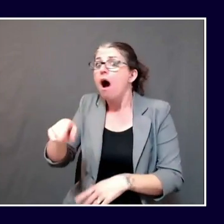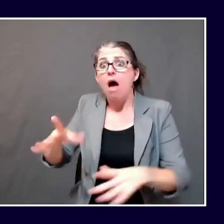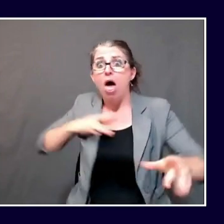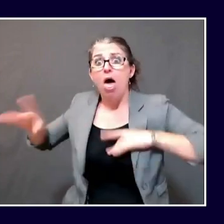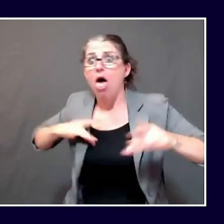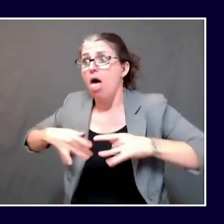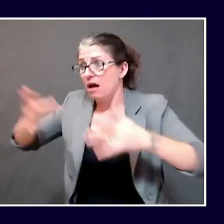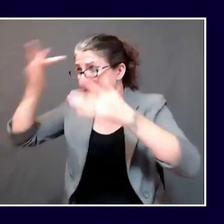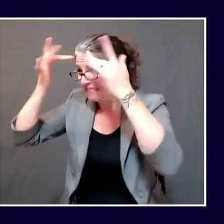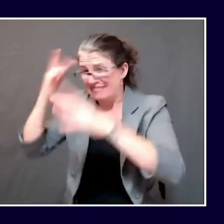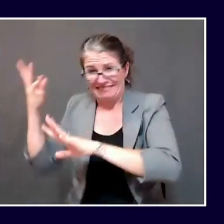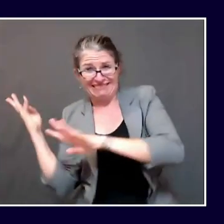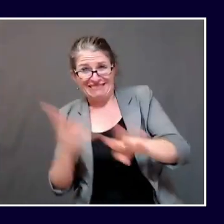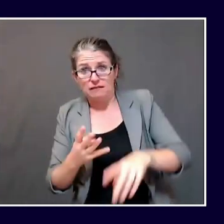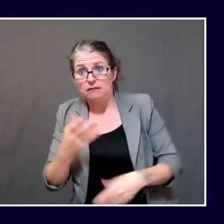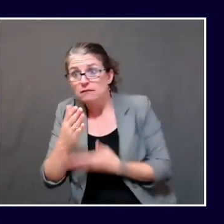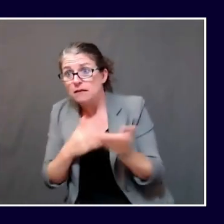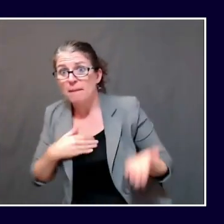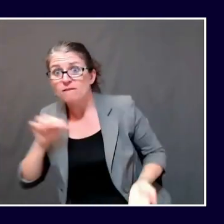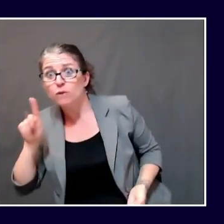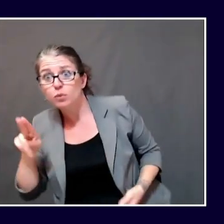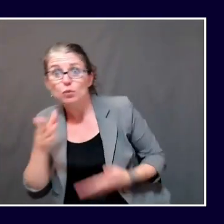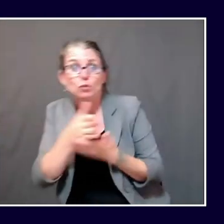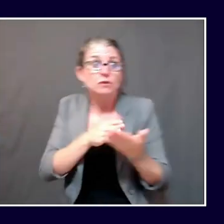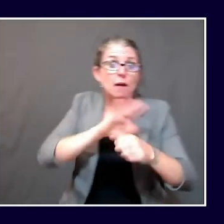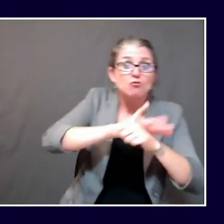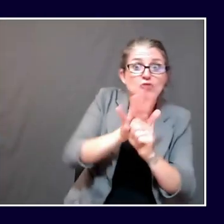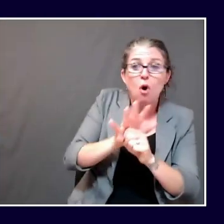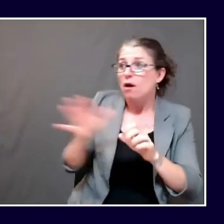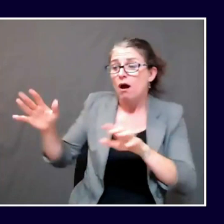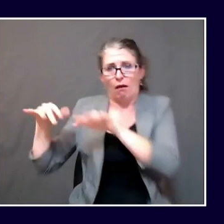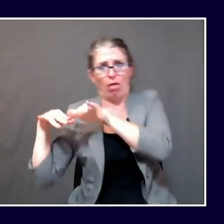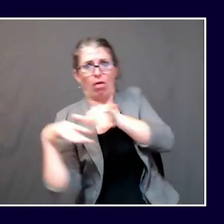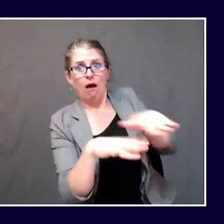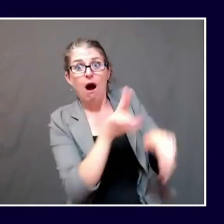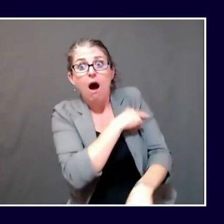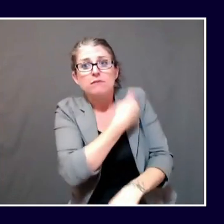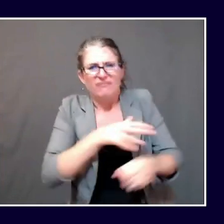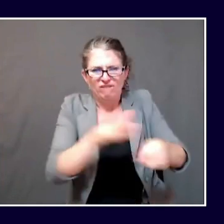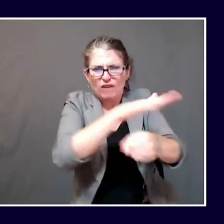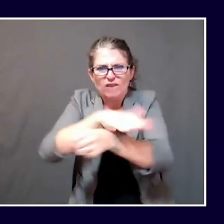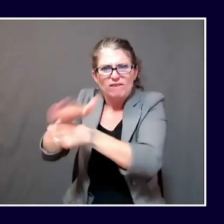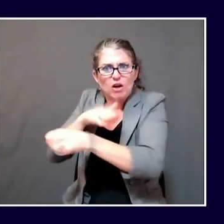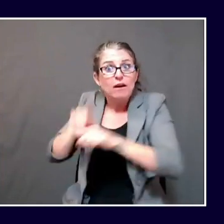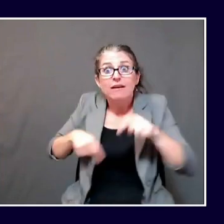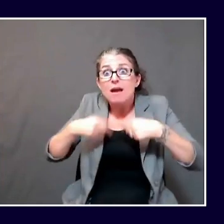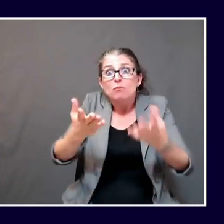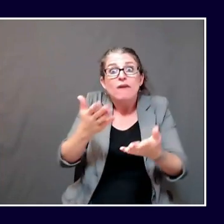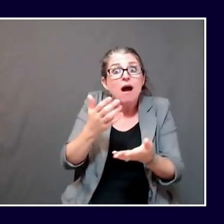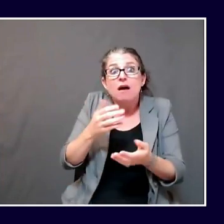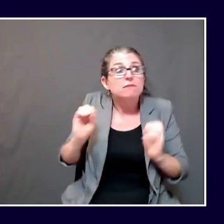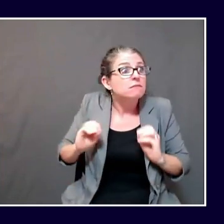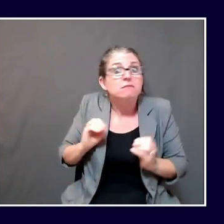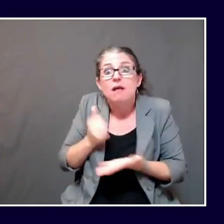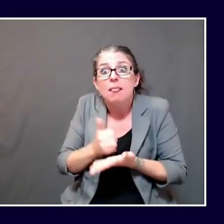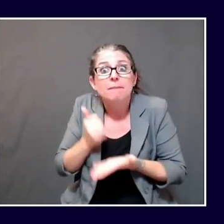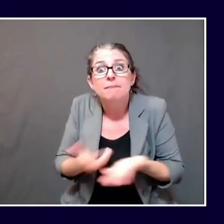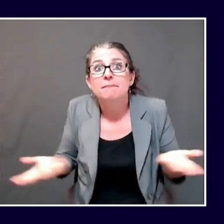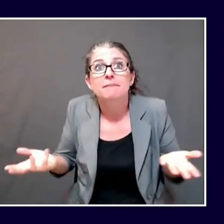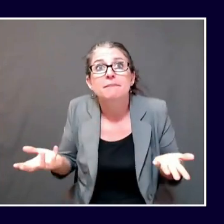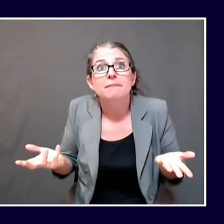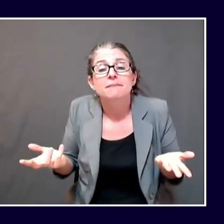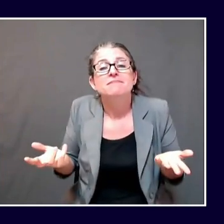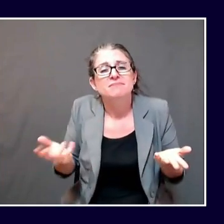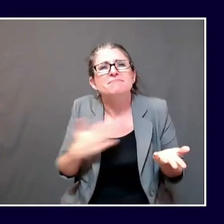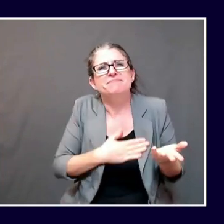reduce your risk, at least for one of those 2 things. But the other reason that winter is concerning is that many of us will be